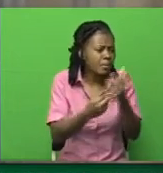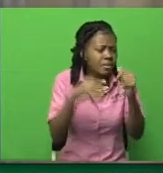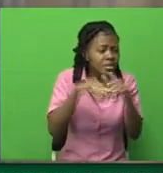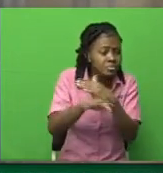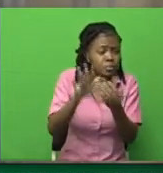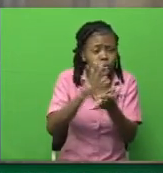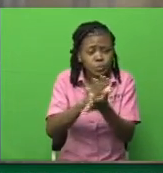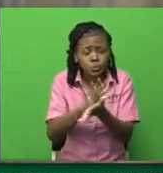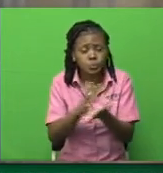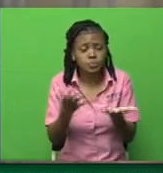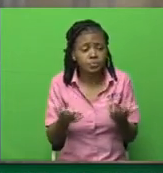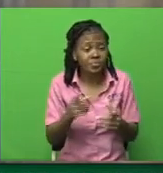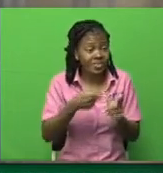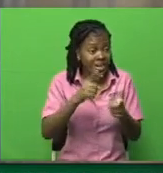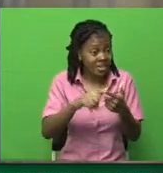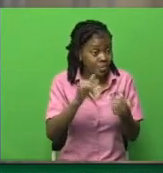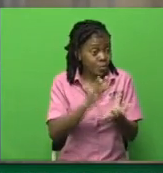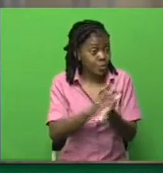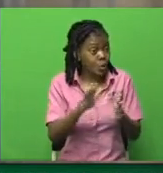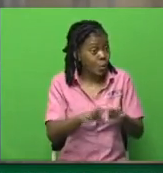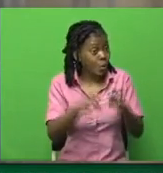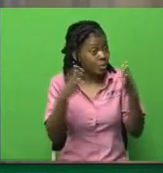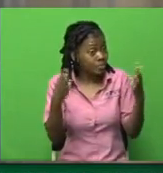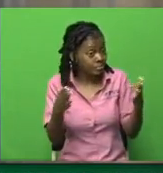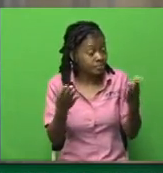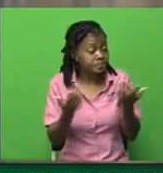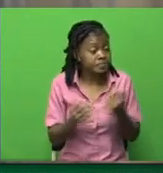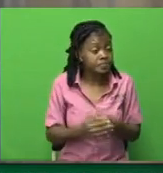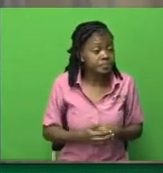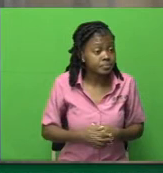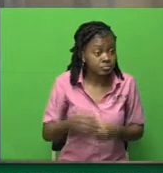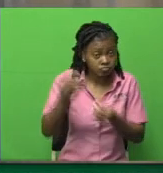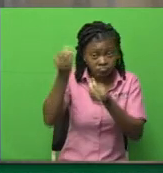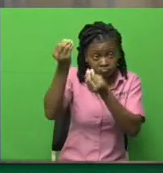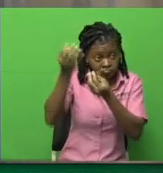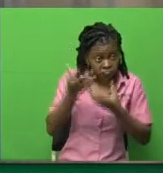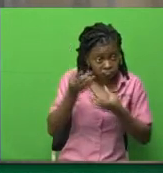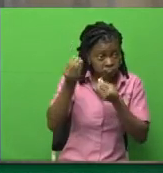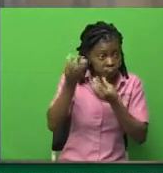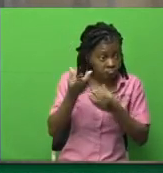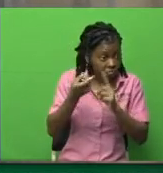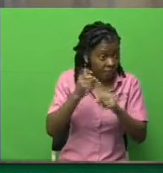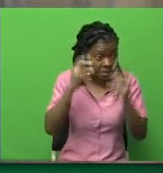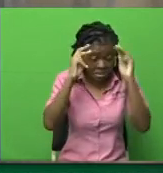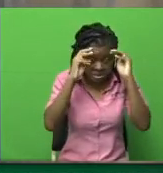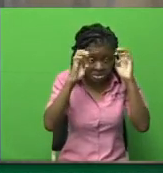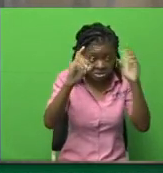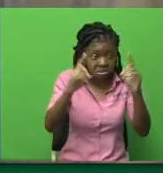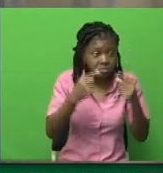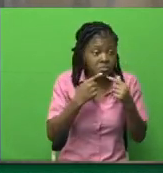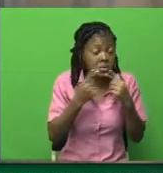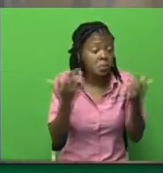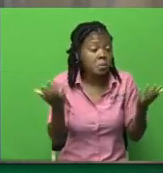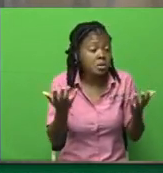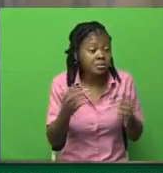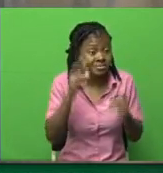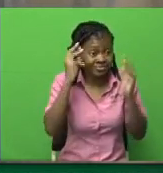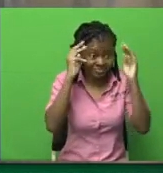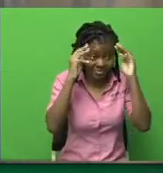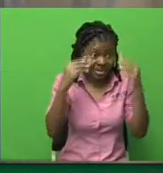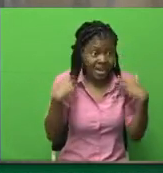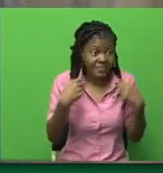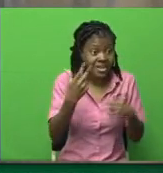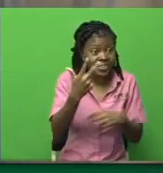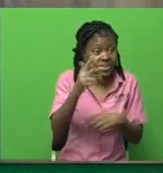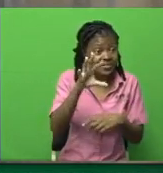opening information coming to me from sources administrative education says the ministry has 350 tickets